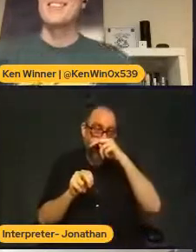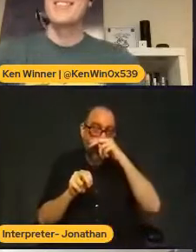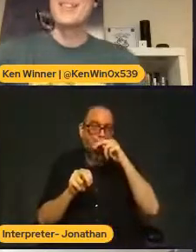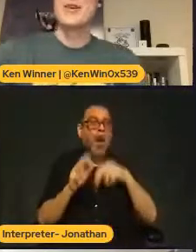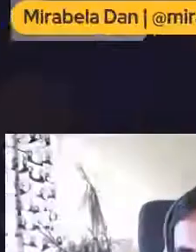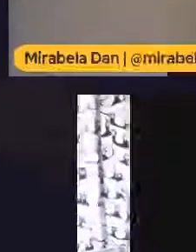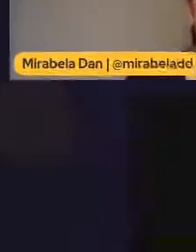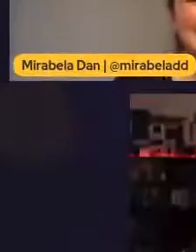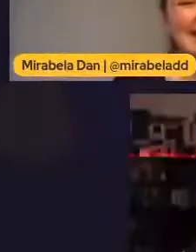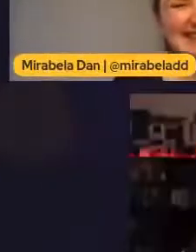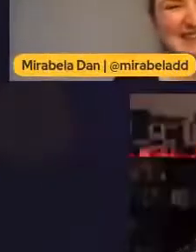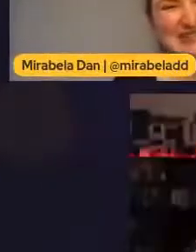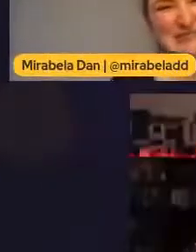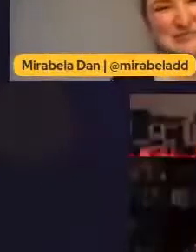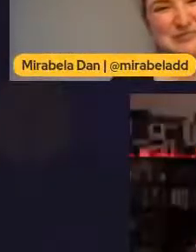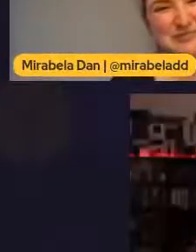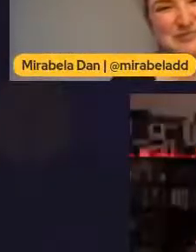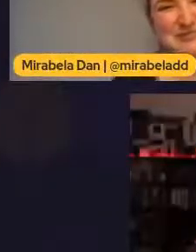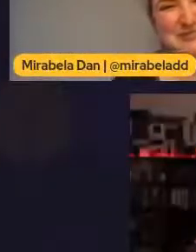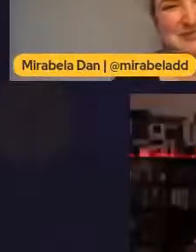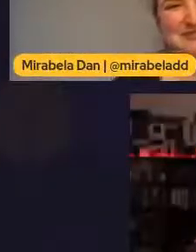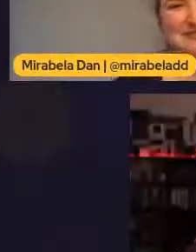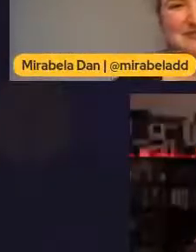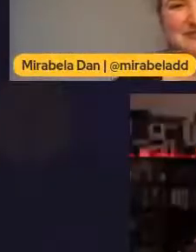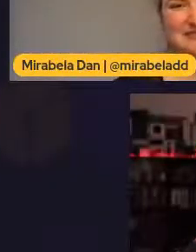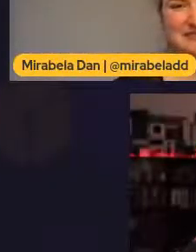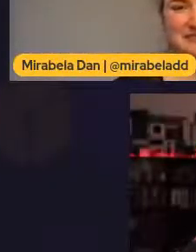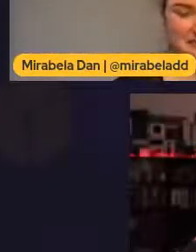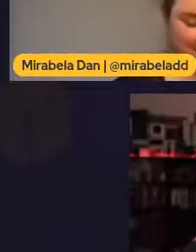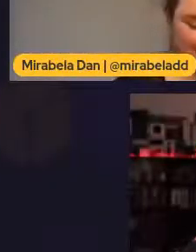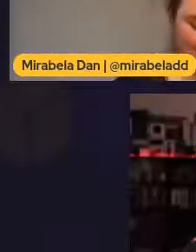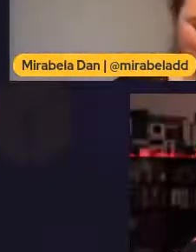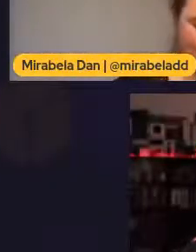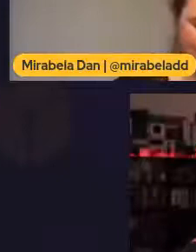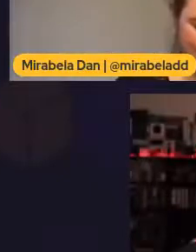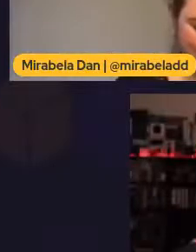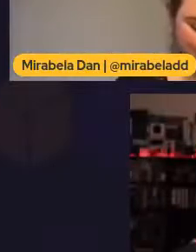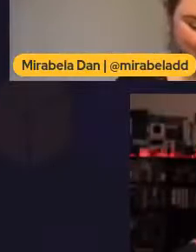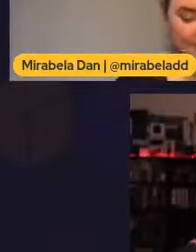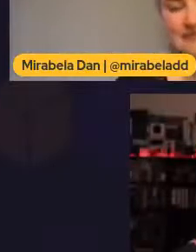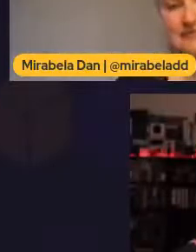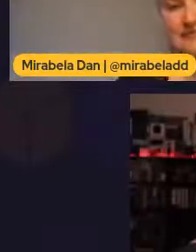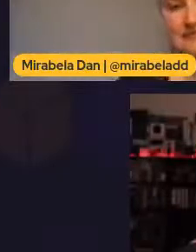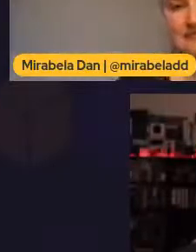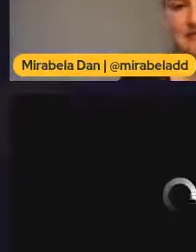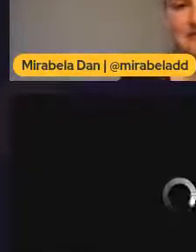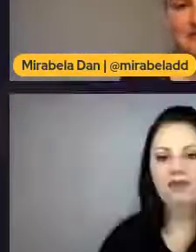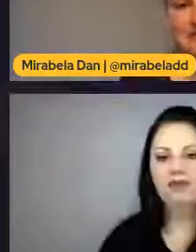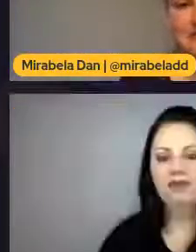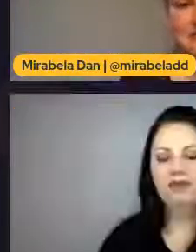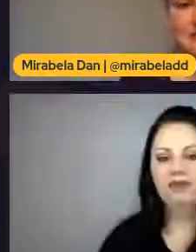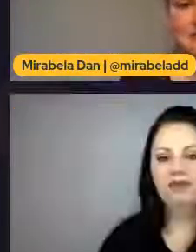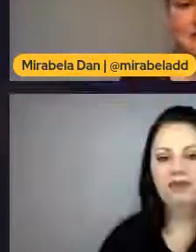Yeah. You can follow and have, if you have any questions for Ken, you can follow him on the Slack.